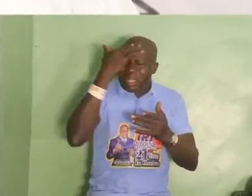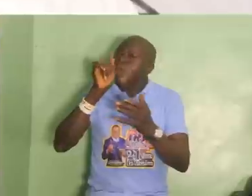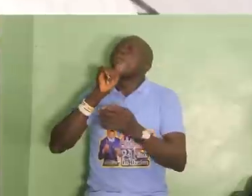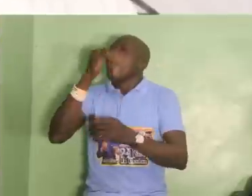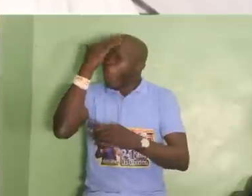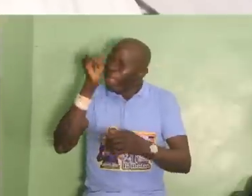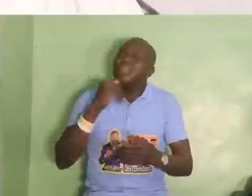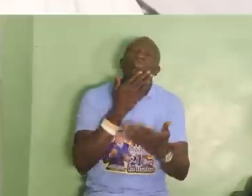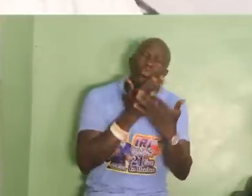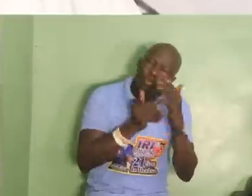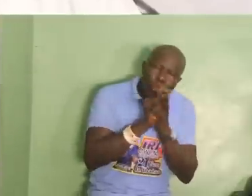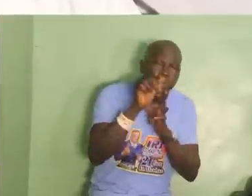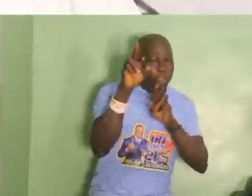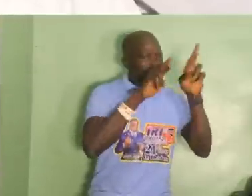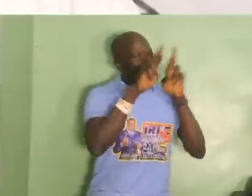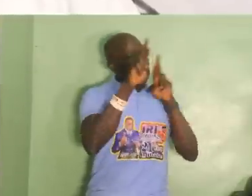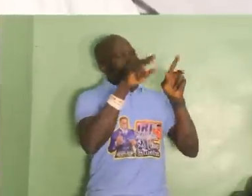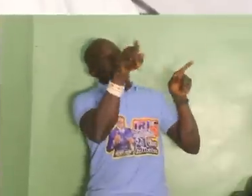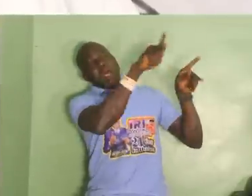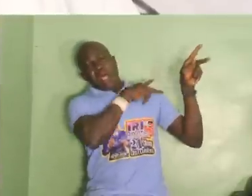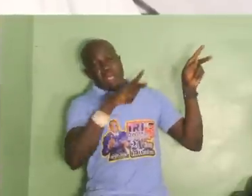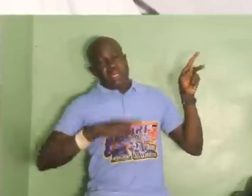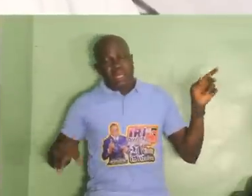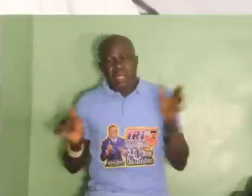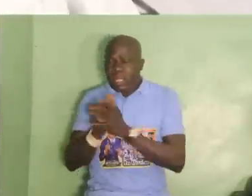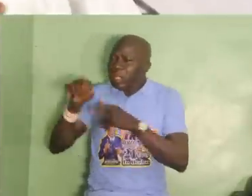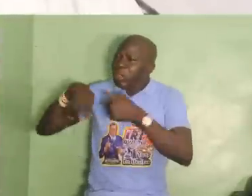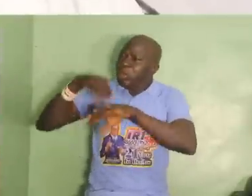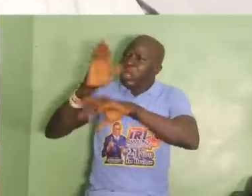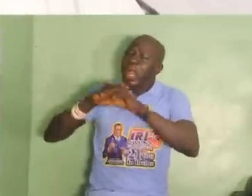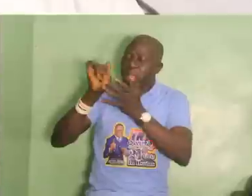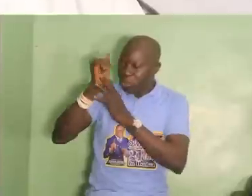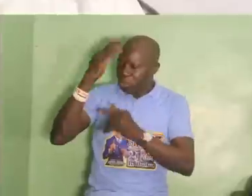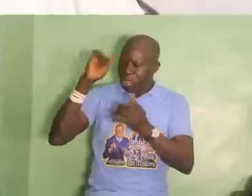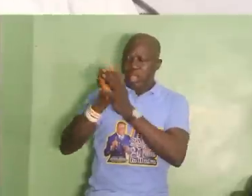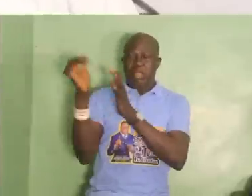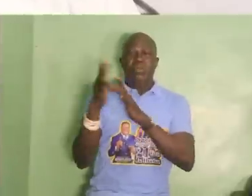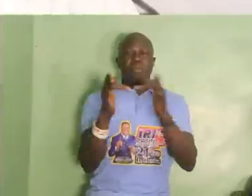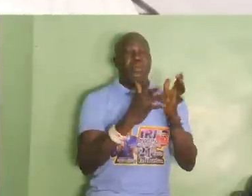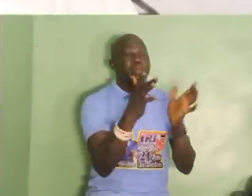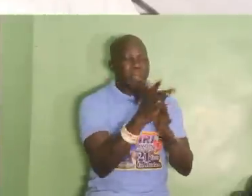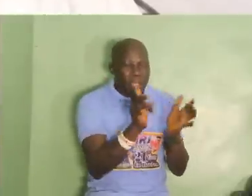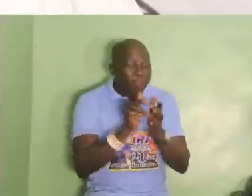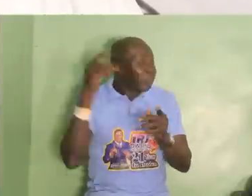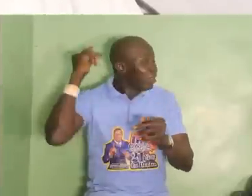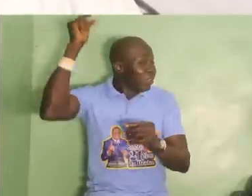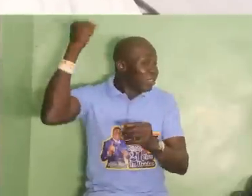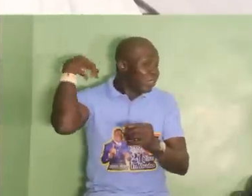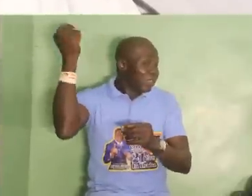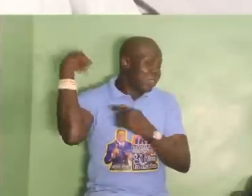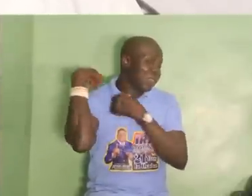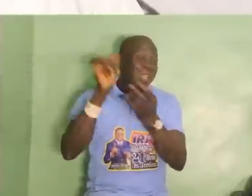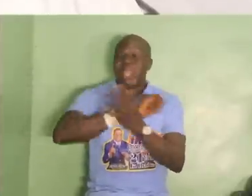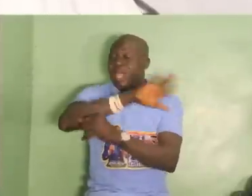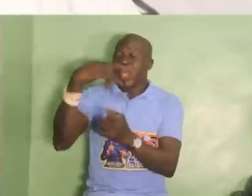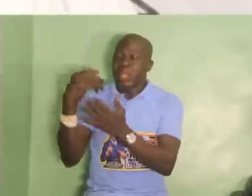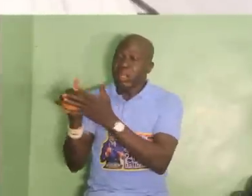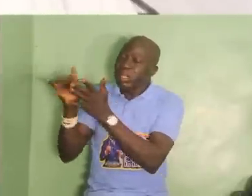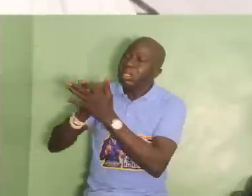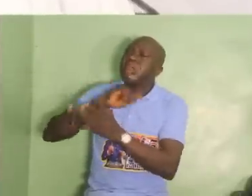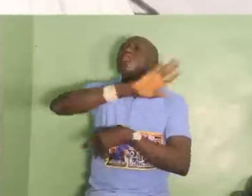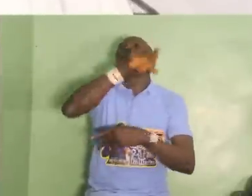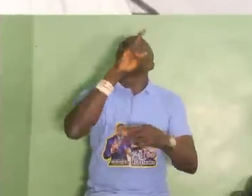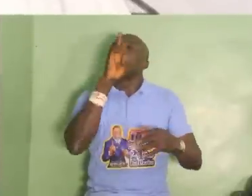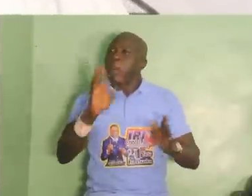Grandma e na lo toju e. Is his grandmother that o ma se o. What a pity. In this dream. Nigba ti o de be. When he got there. O wa lo gbe bag e. He